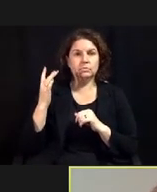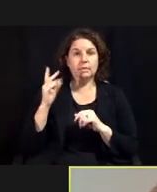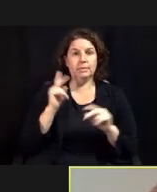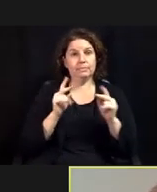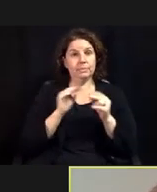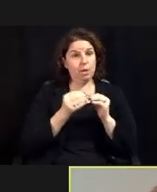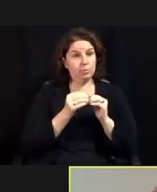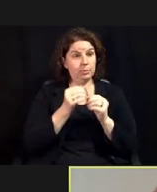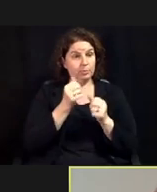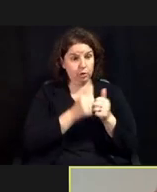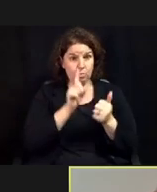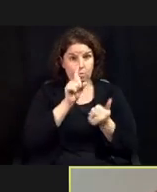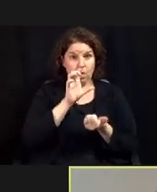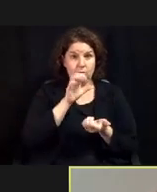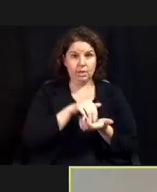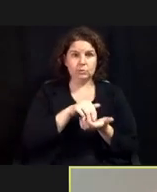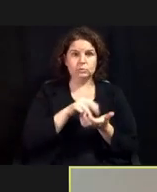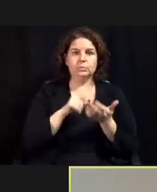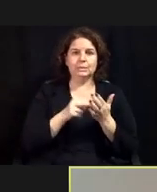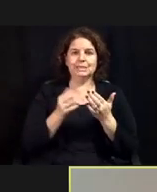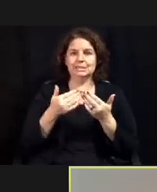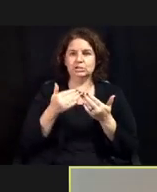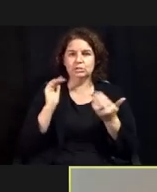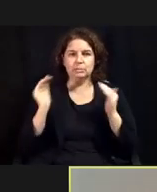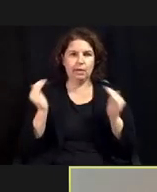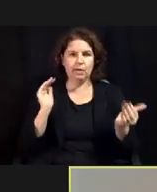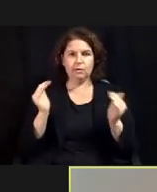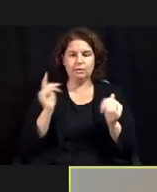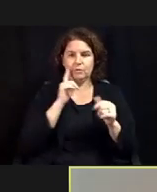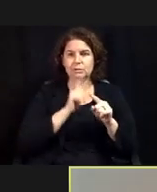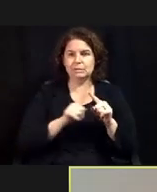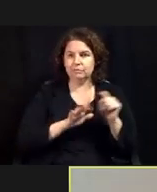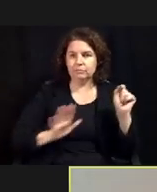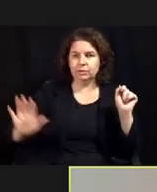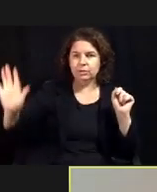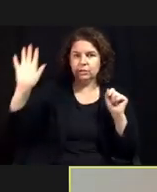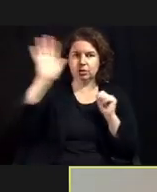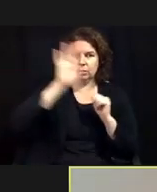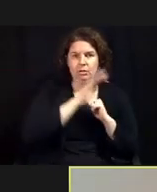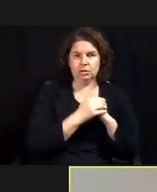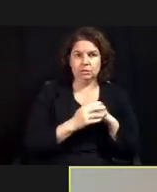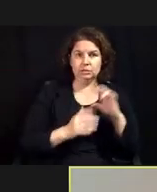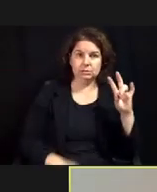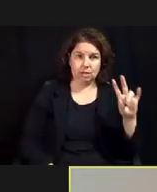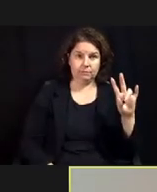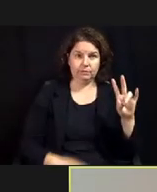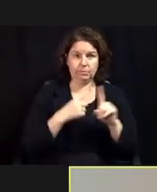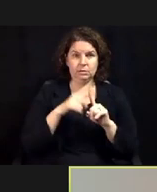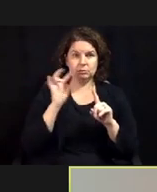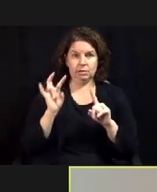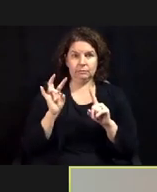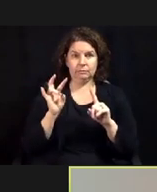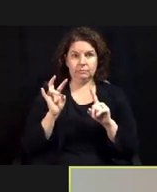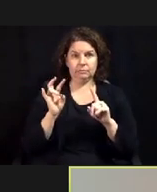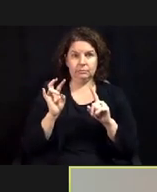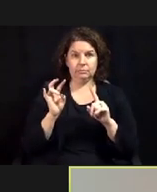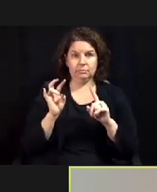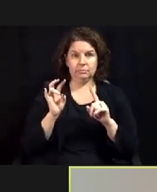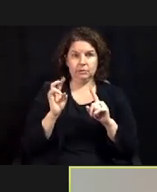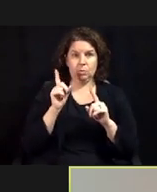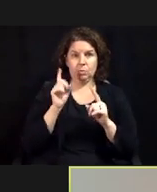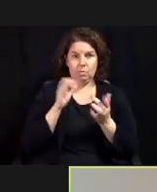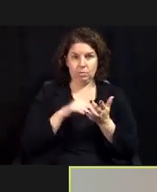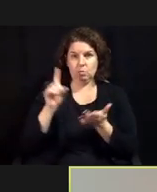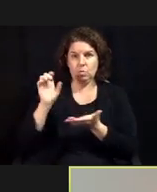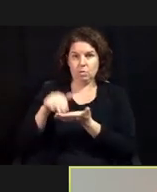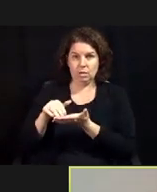size across the state. So if 7 plus 7, that's 200,000 plus 3 or 4, that gets us